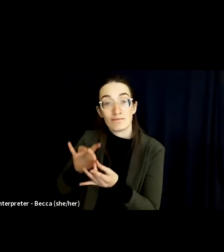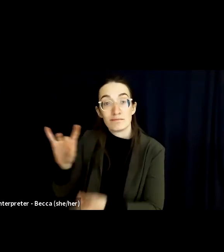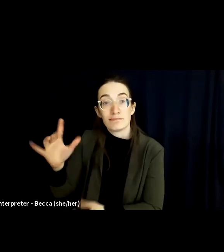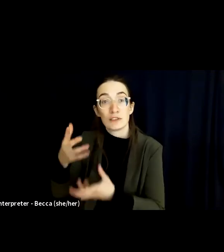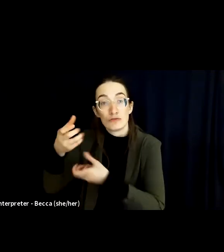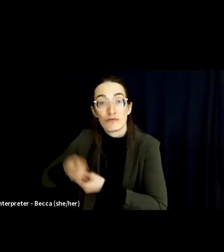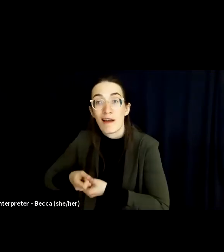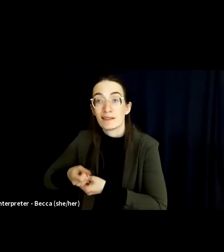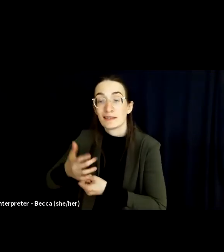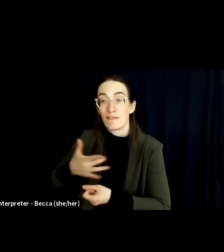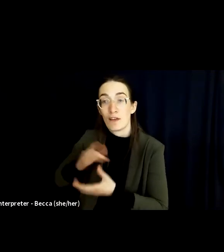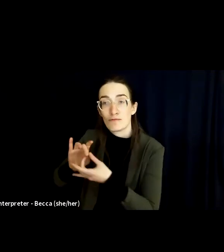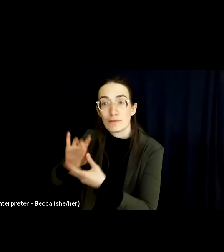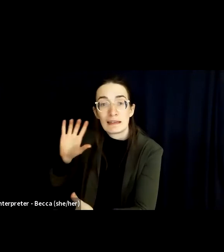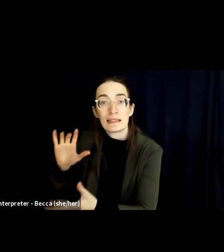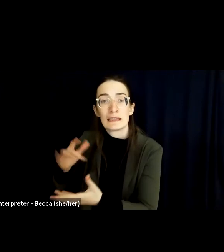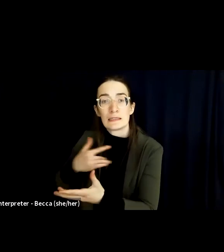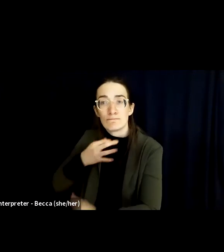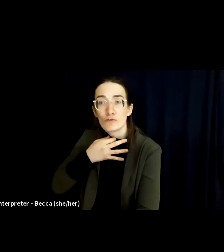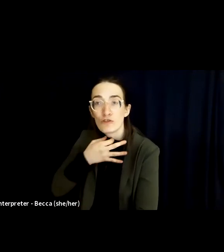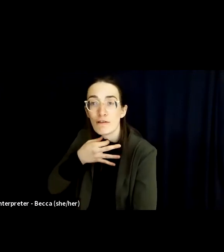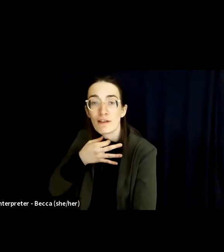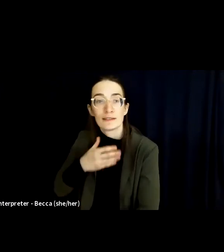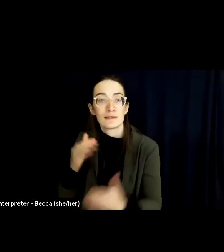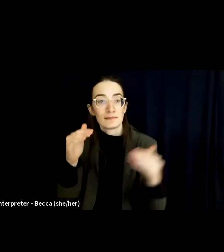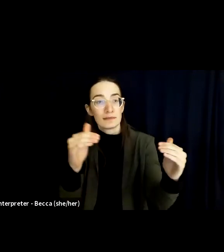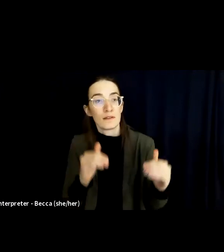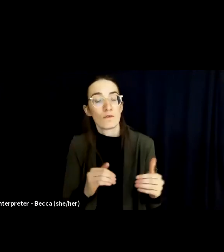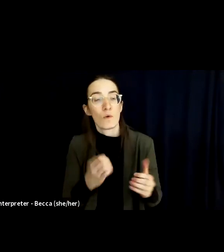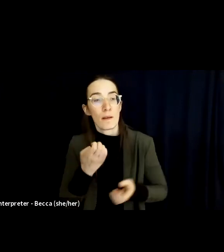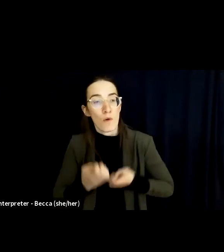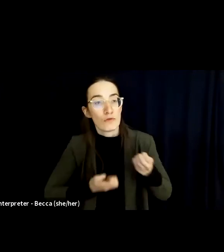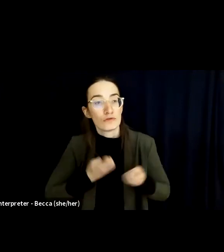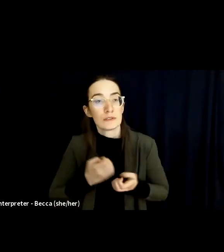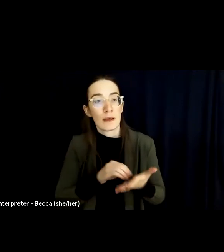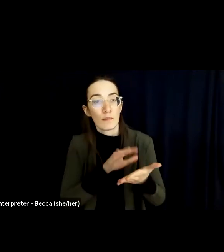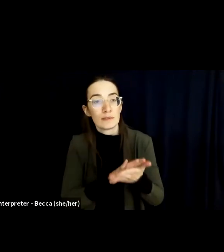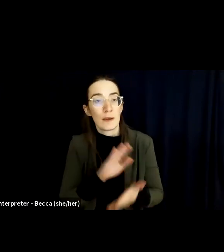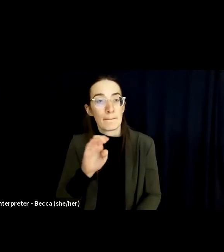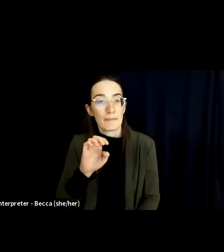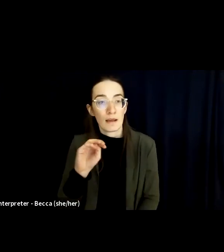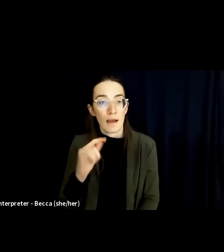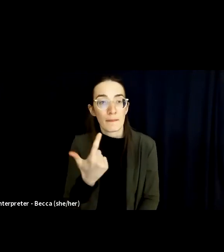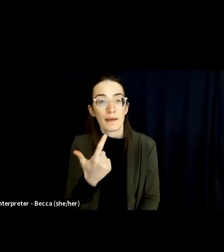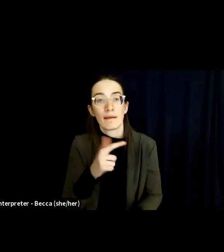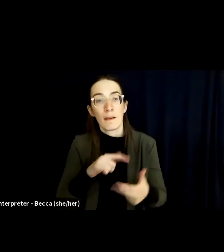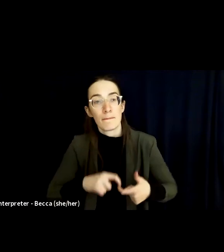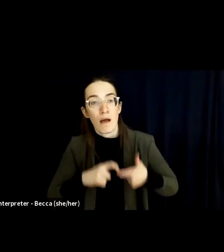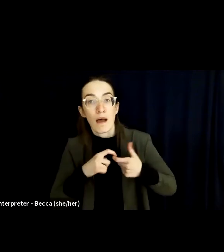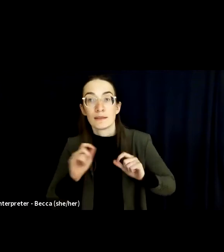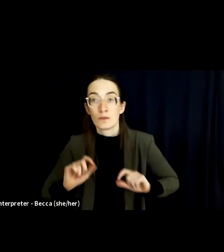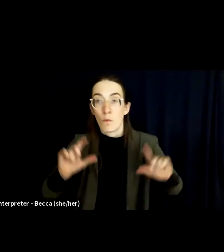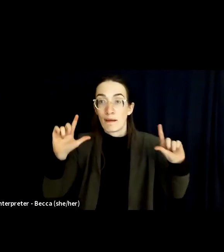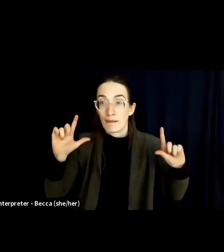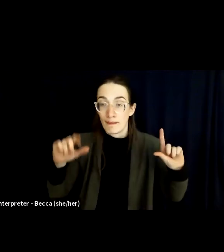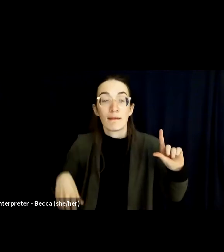more releasing and curious about it. For my emotions, I wrote becoming, pause, and awakening as